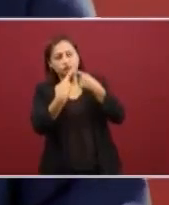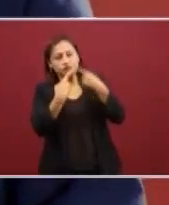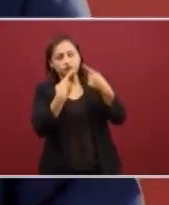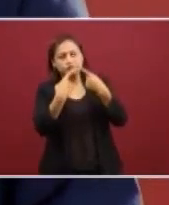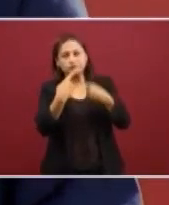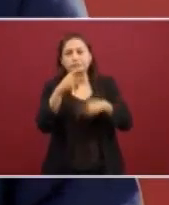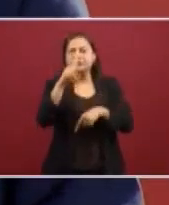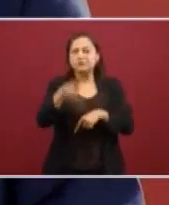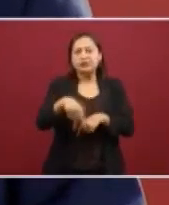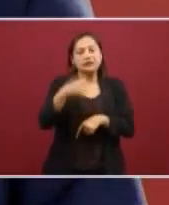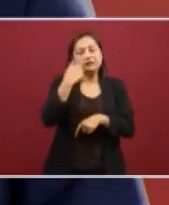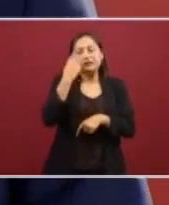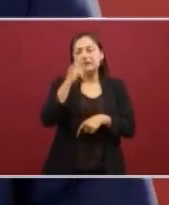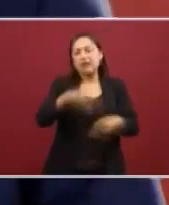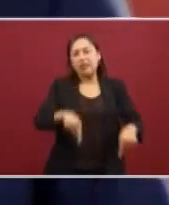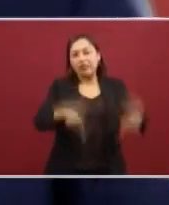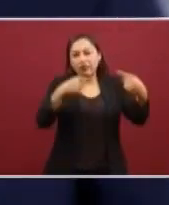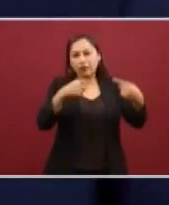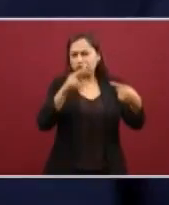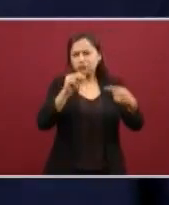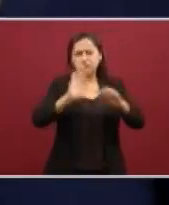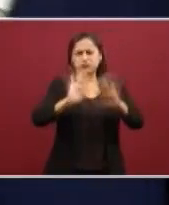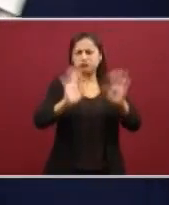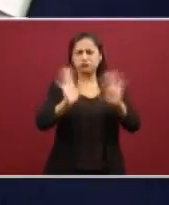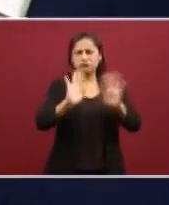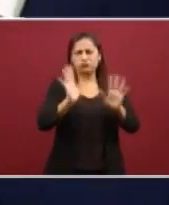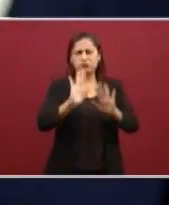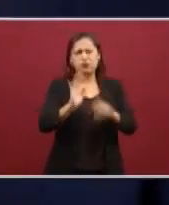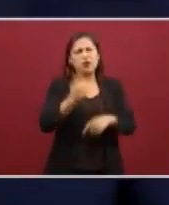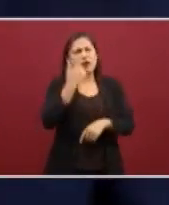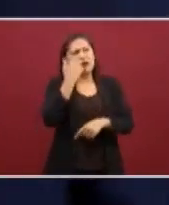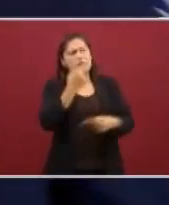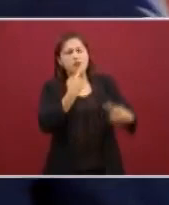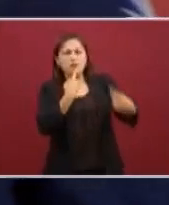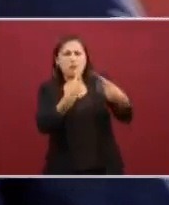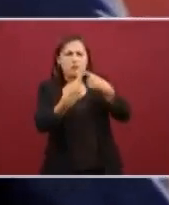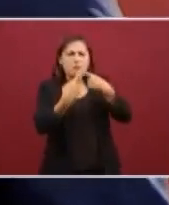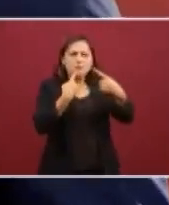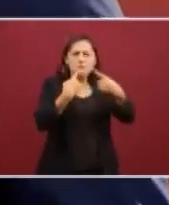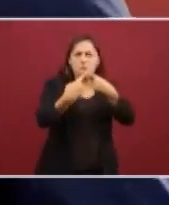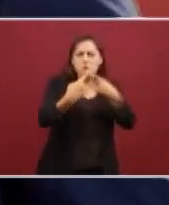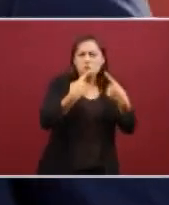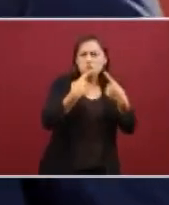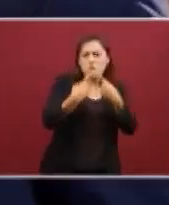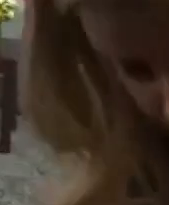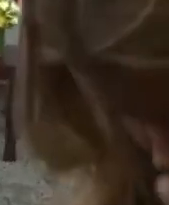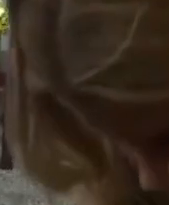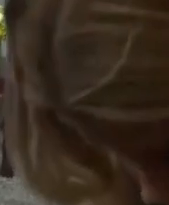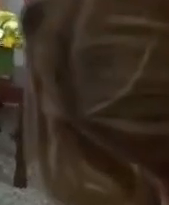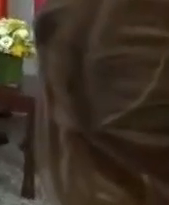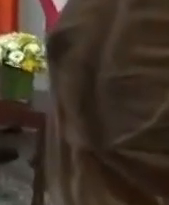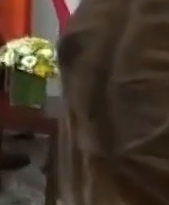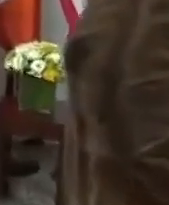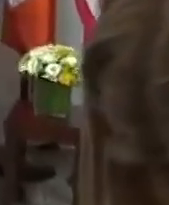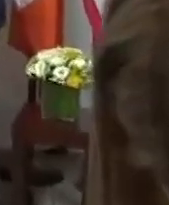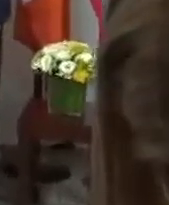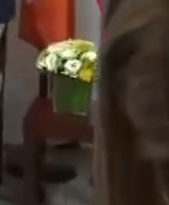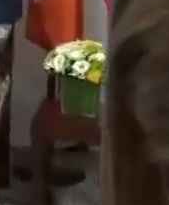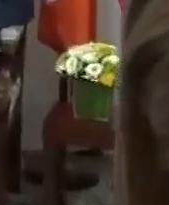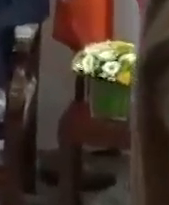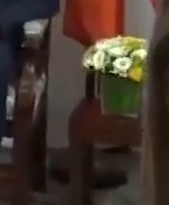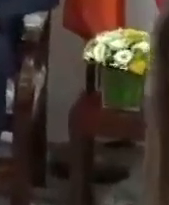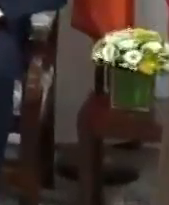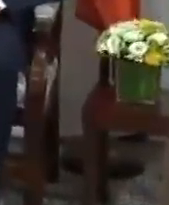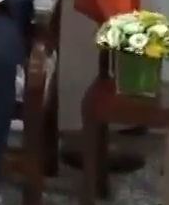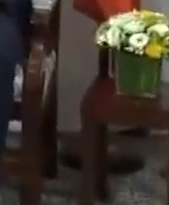the people of the U.S. We want to maintain a very good friendship. We are close neighbors, not distant neighbors. Mexican officials are